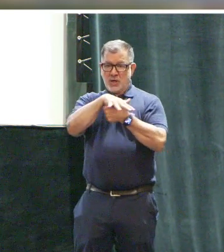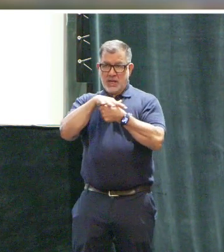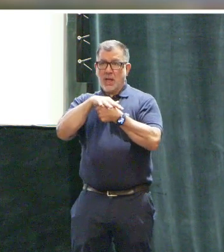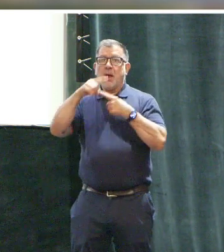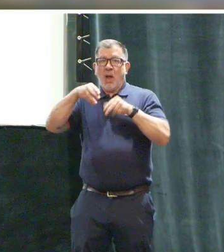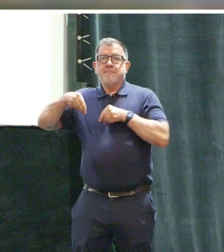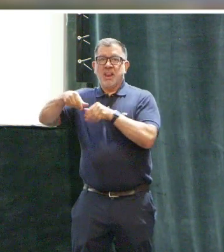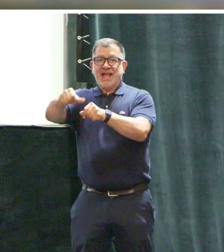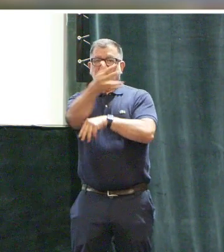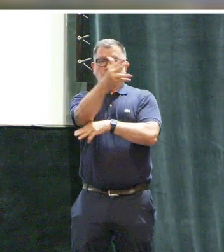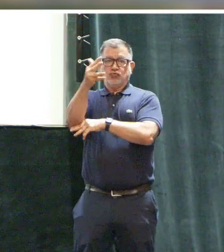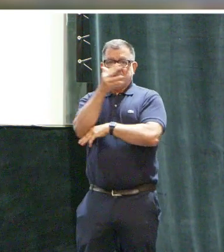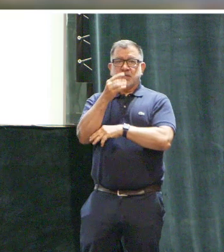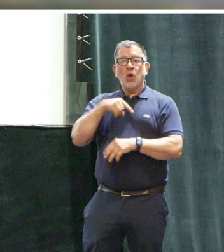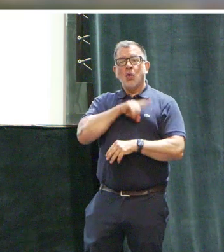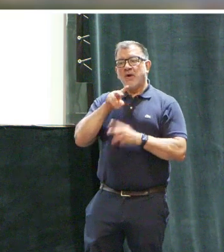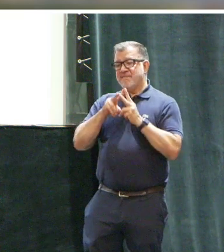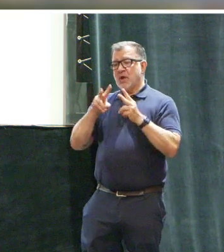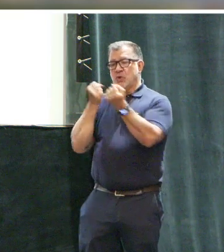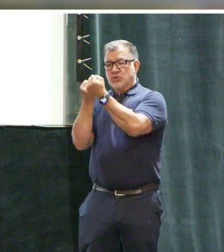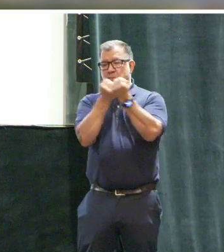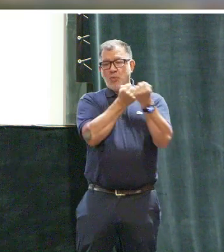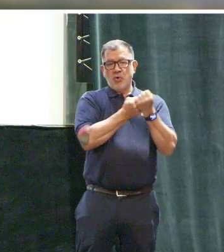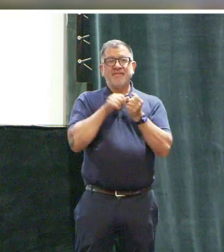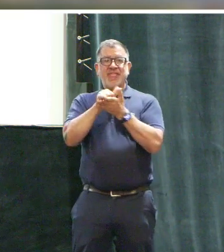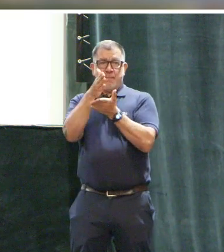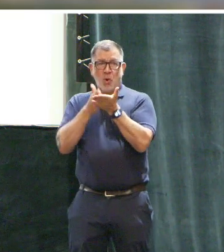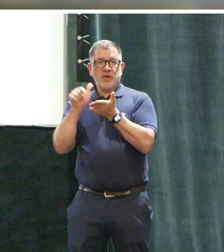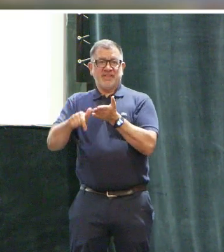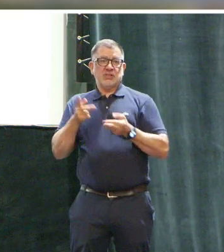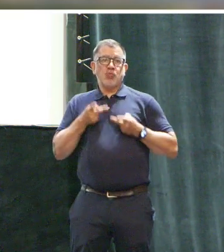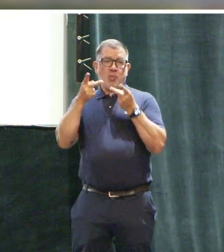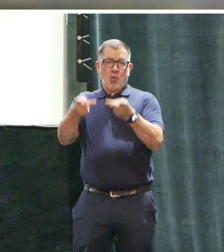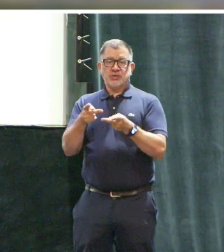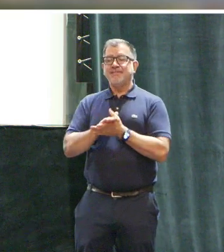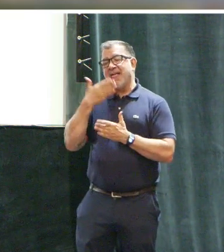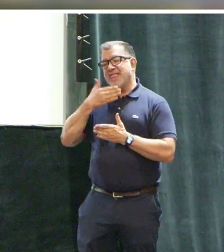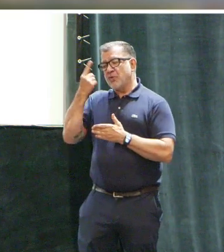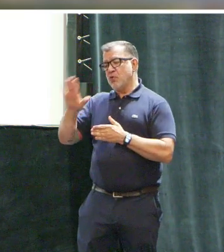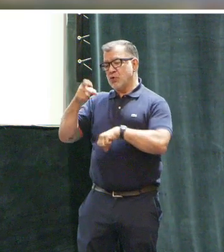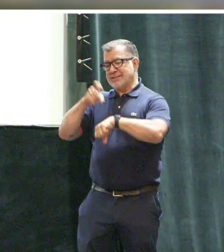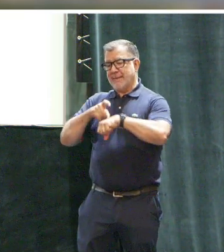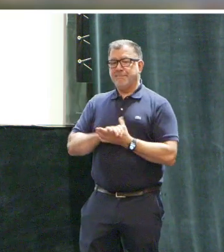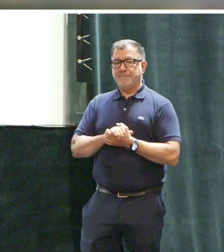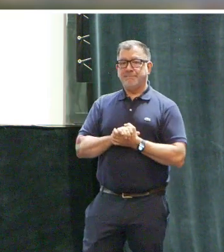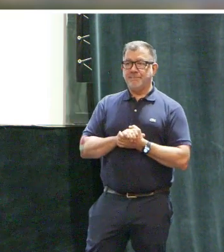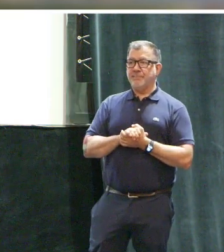trees planted in the neighborhood, but very supportive of that issue. Just wanted to comment publicly, but thank you for your time as well.